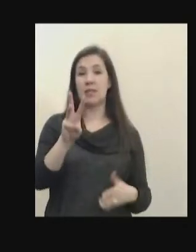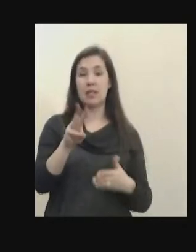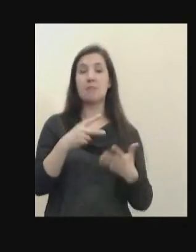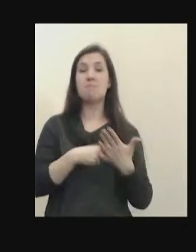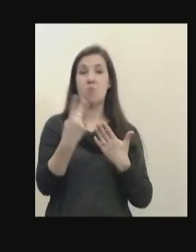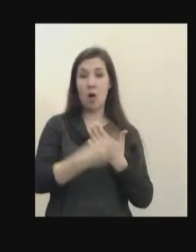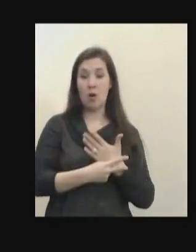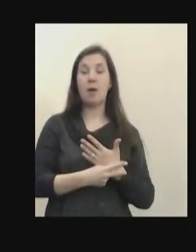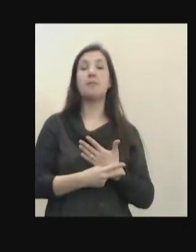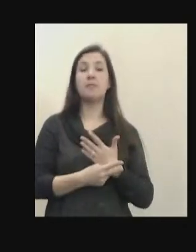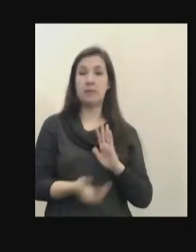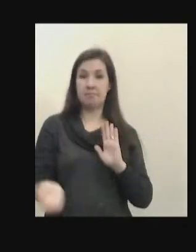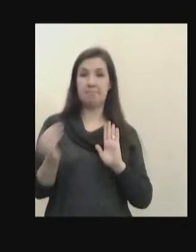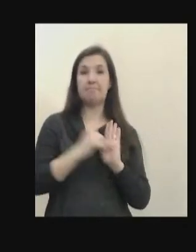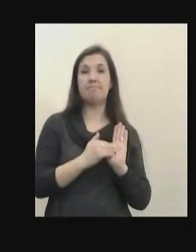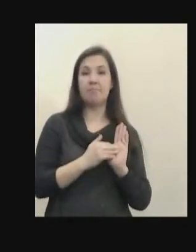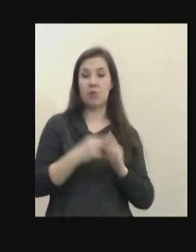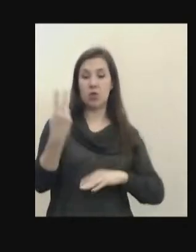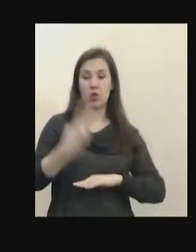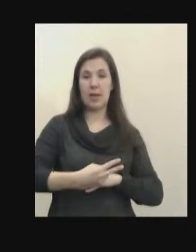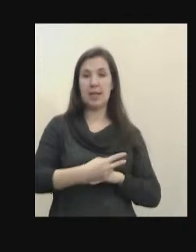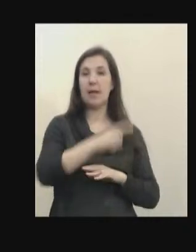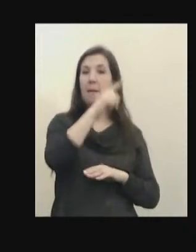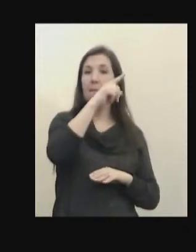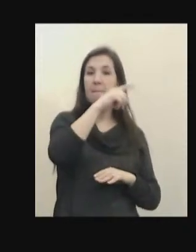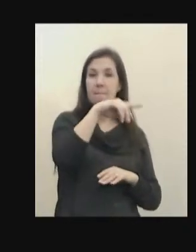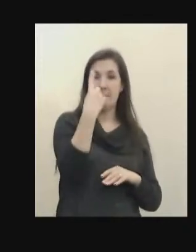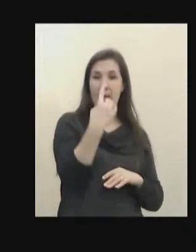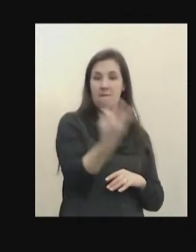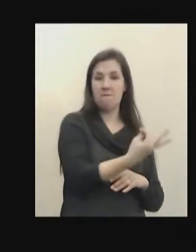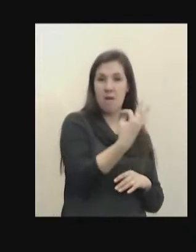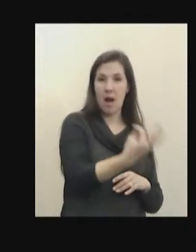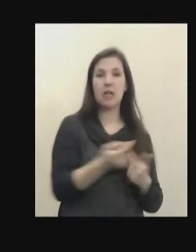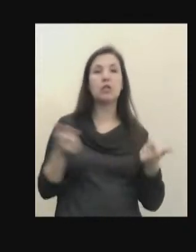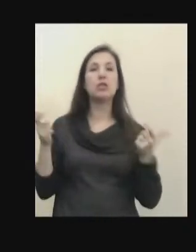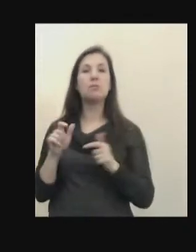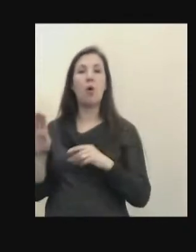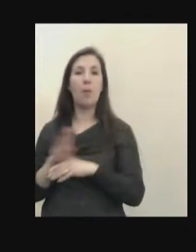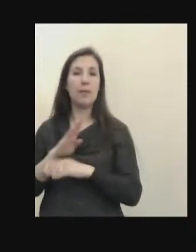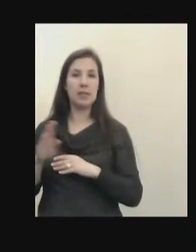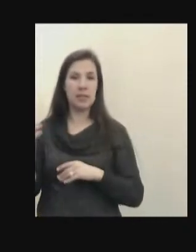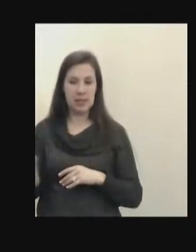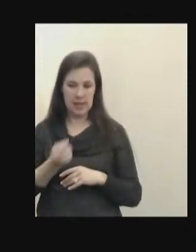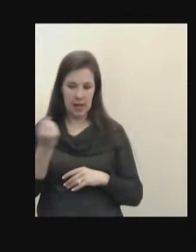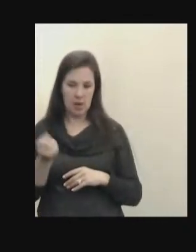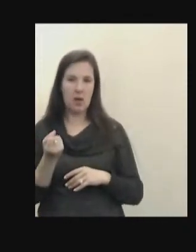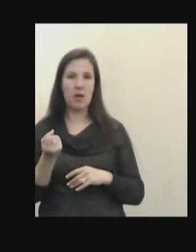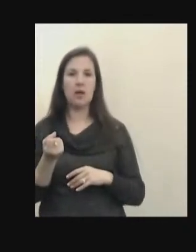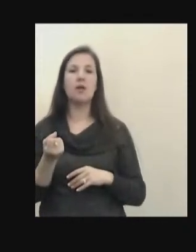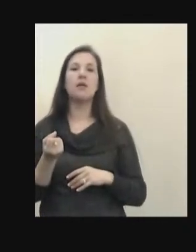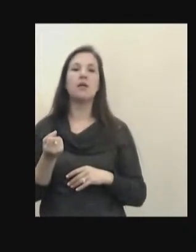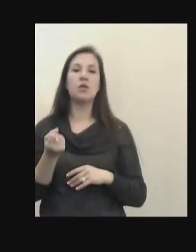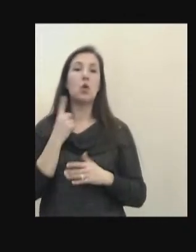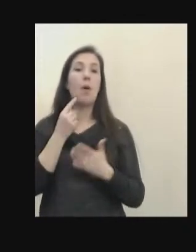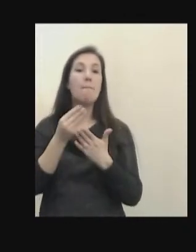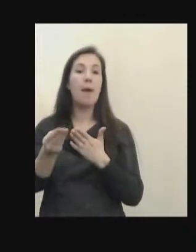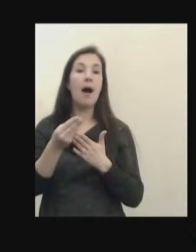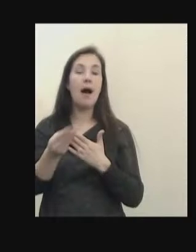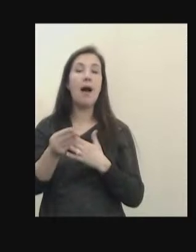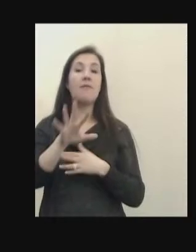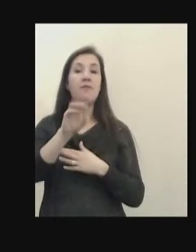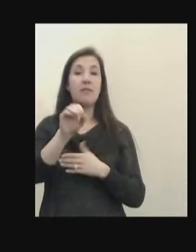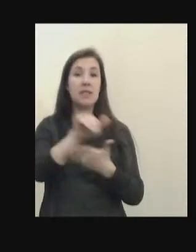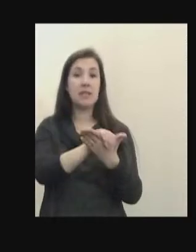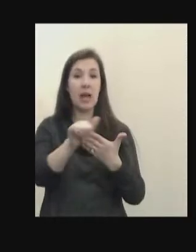days, Black Friday and Small Business Saturday, we are once again doing the buy a $50 Shop 716